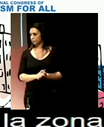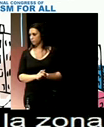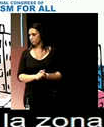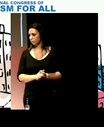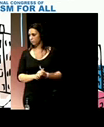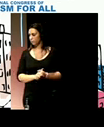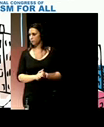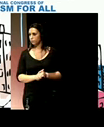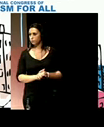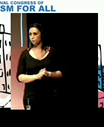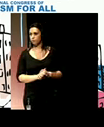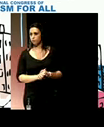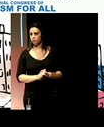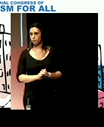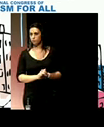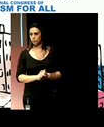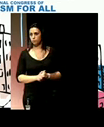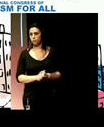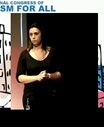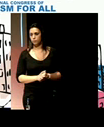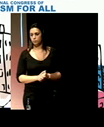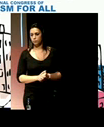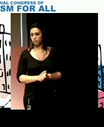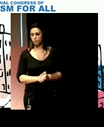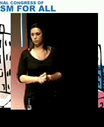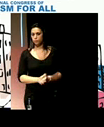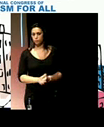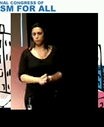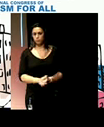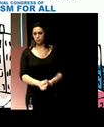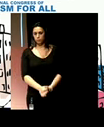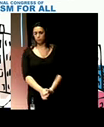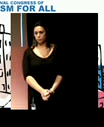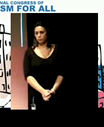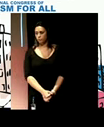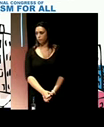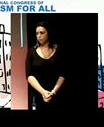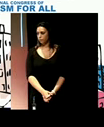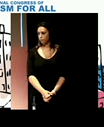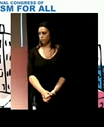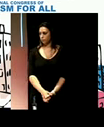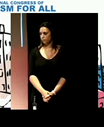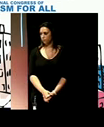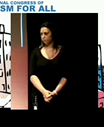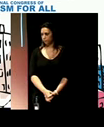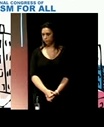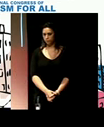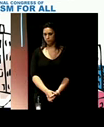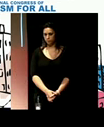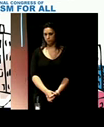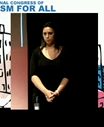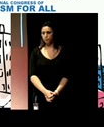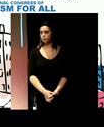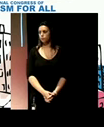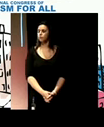the point, etc. So, in respect to the local